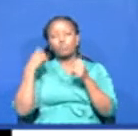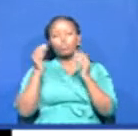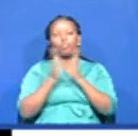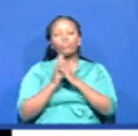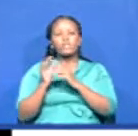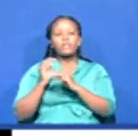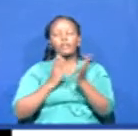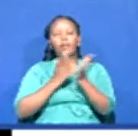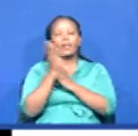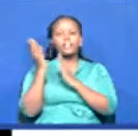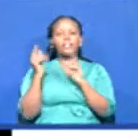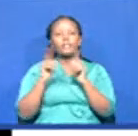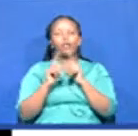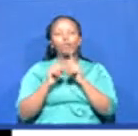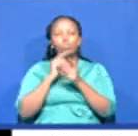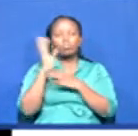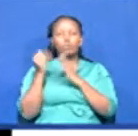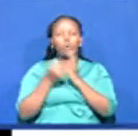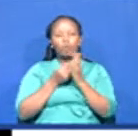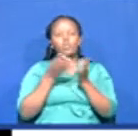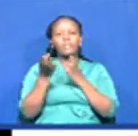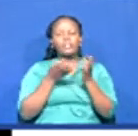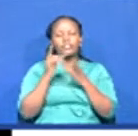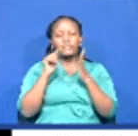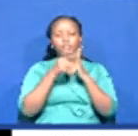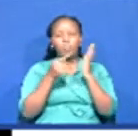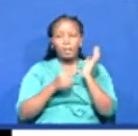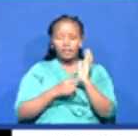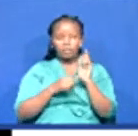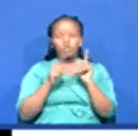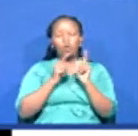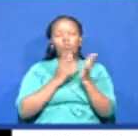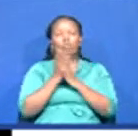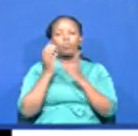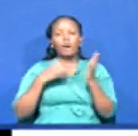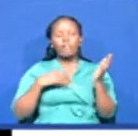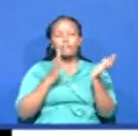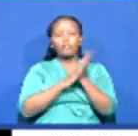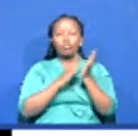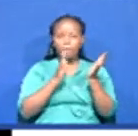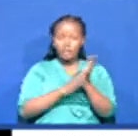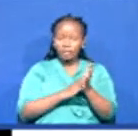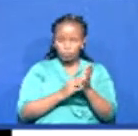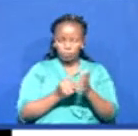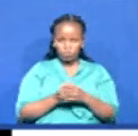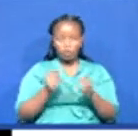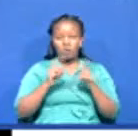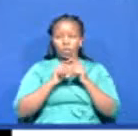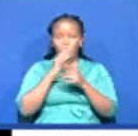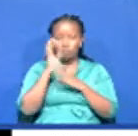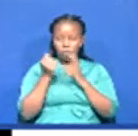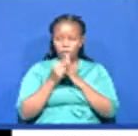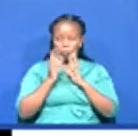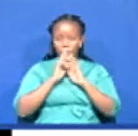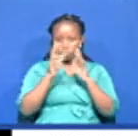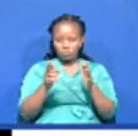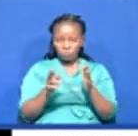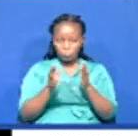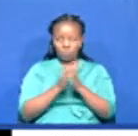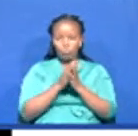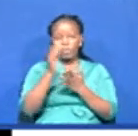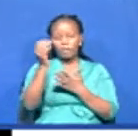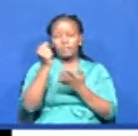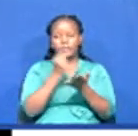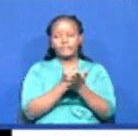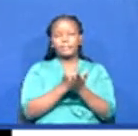the infringement and trademarks by administering recordation of trademarks recorded by the U.S. Patent and Trademark Office on